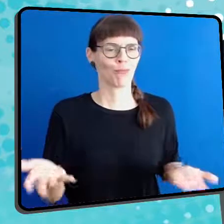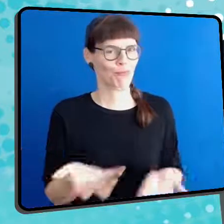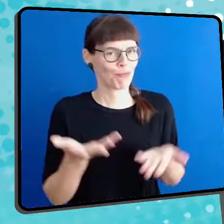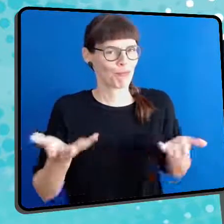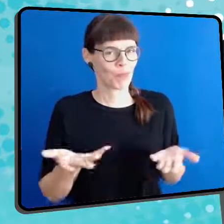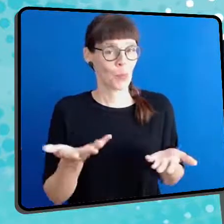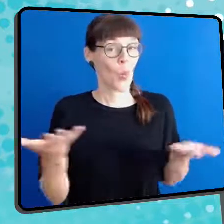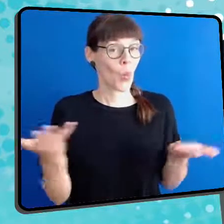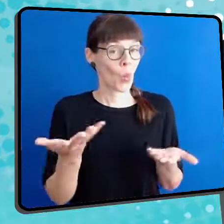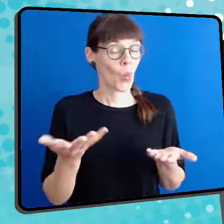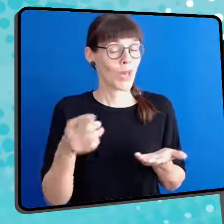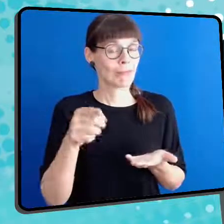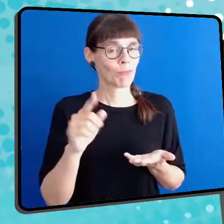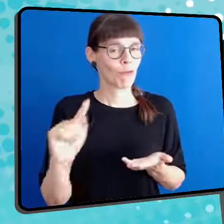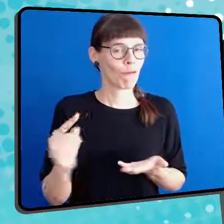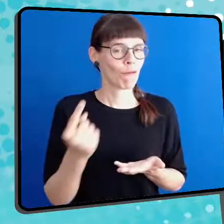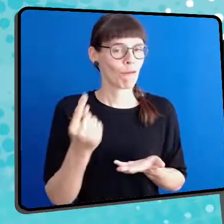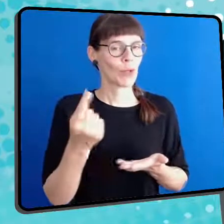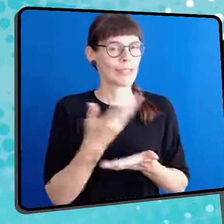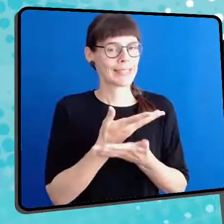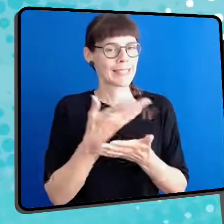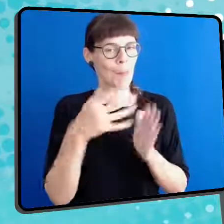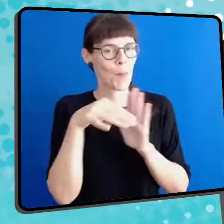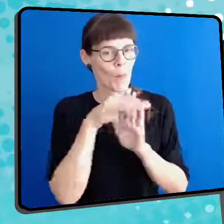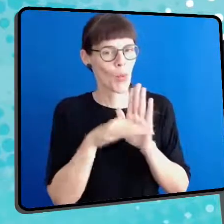first programming language?